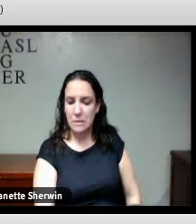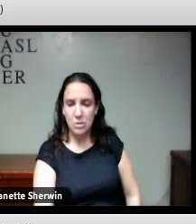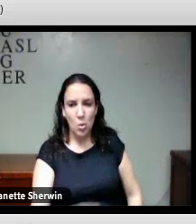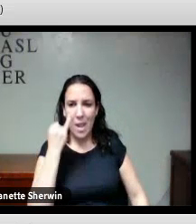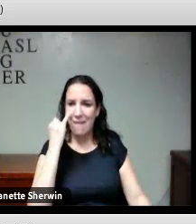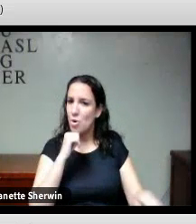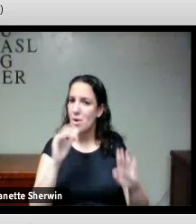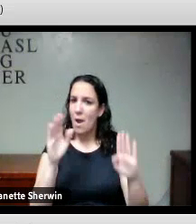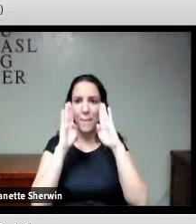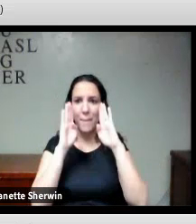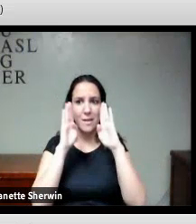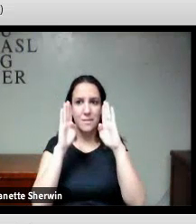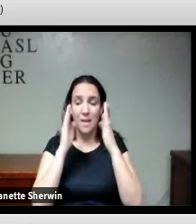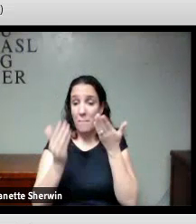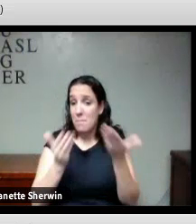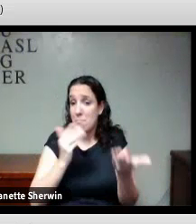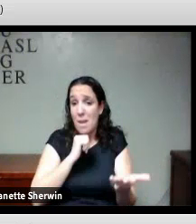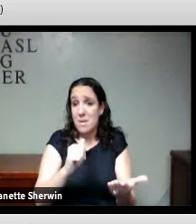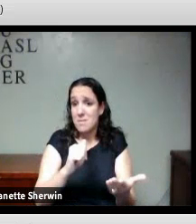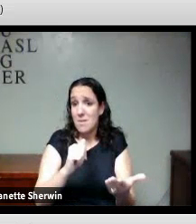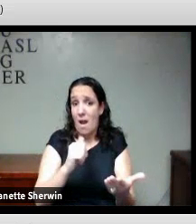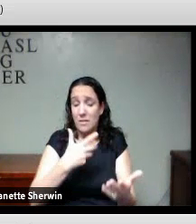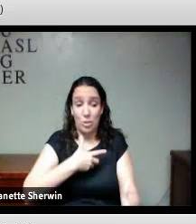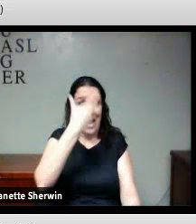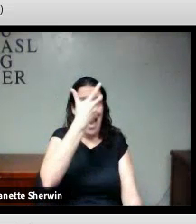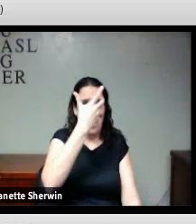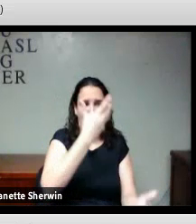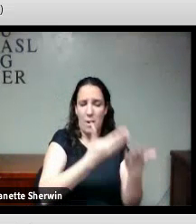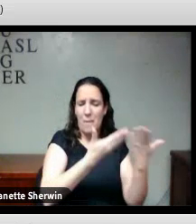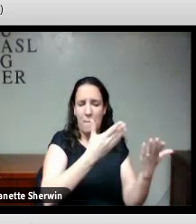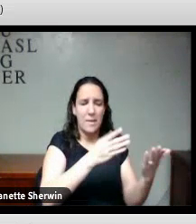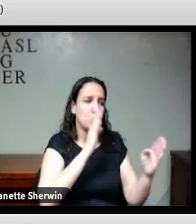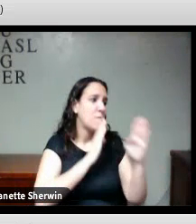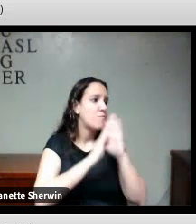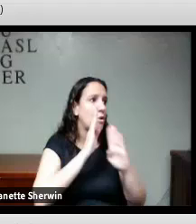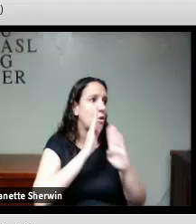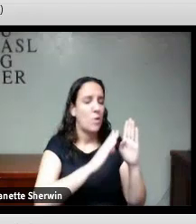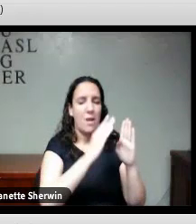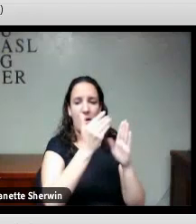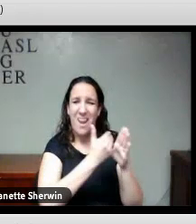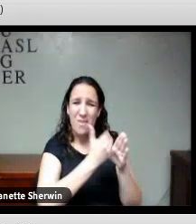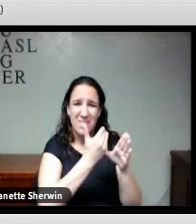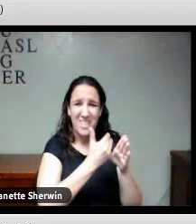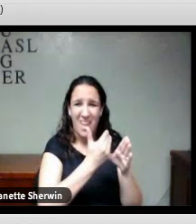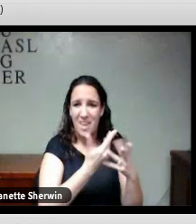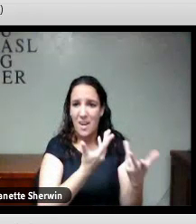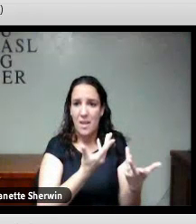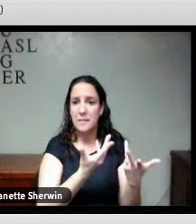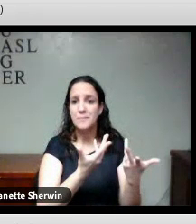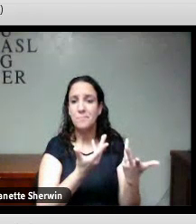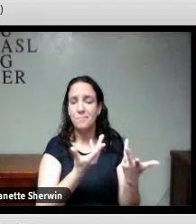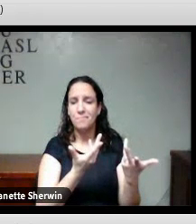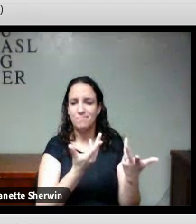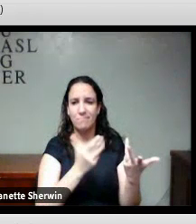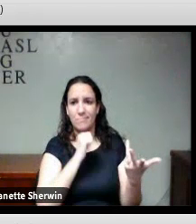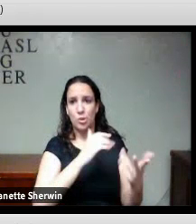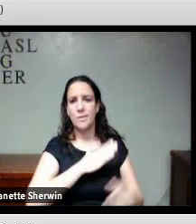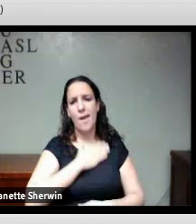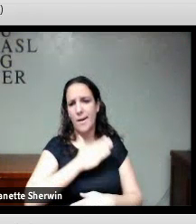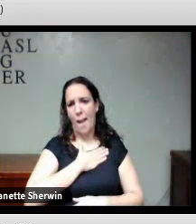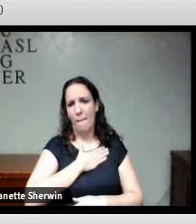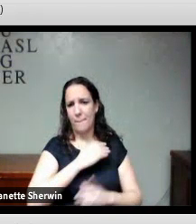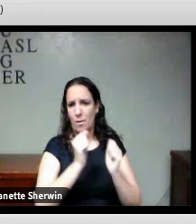and again, it may not always be totally angry, it could just be frustrated, irritated. You can tell that they're just really not happy with what's going on.